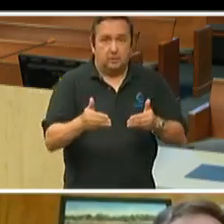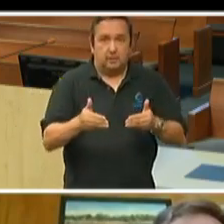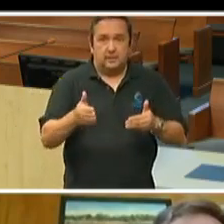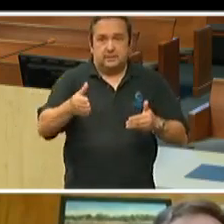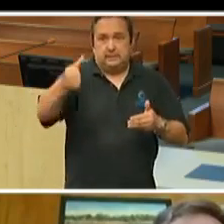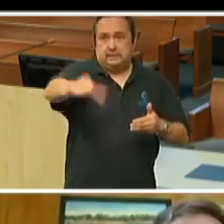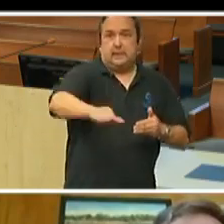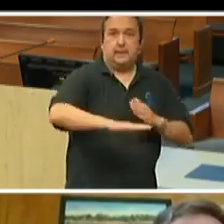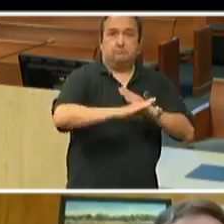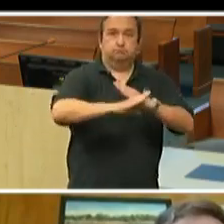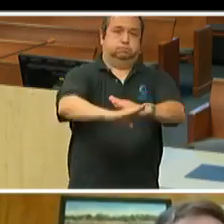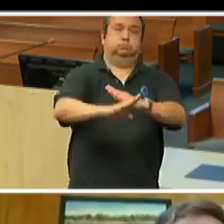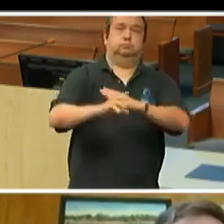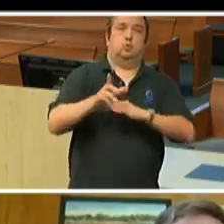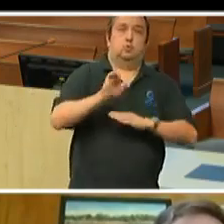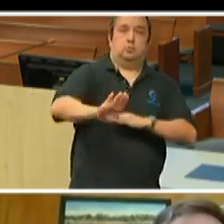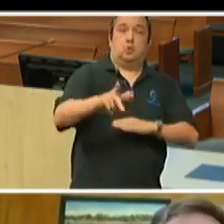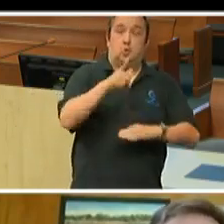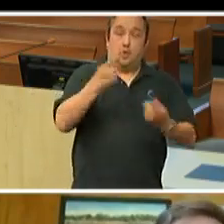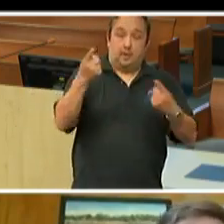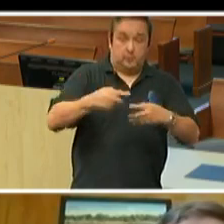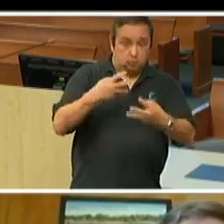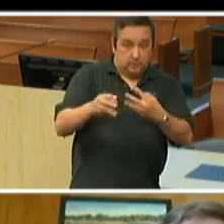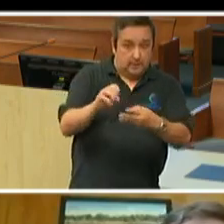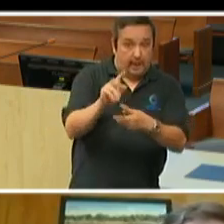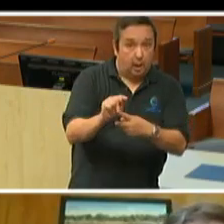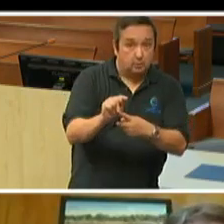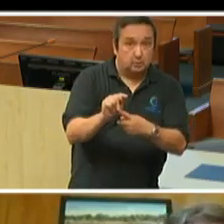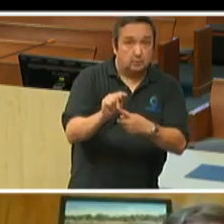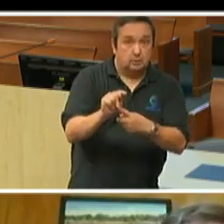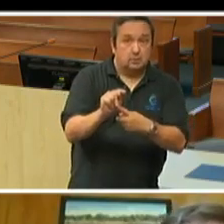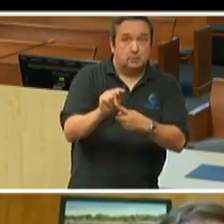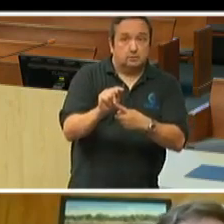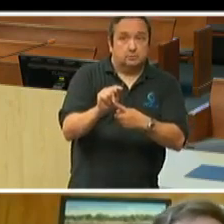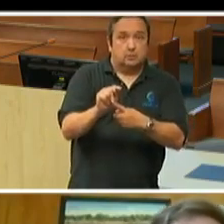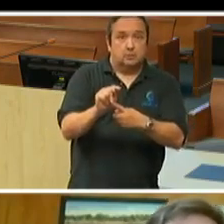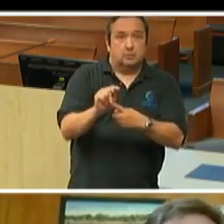to anybody who registers. Screening nowadays is